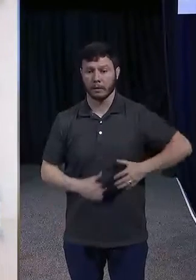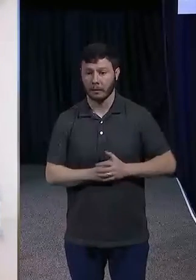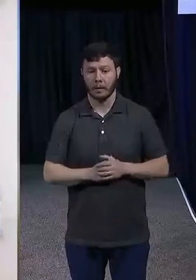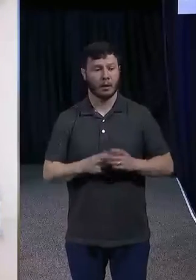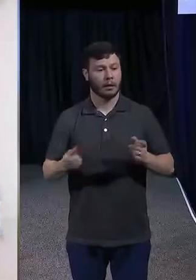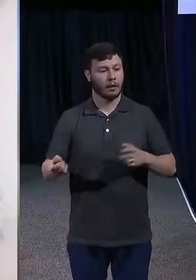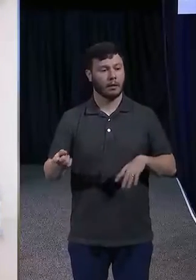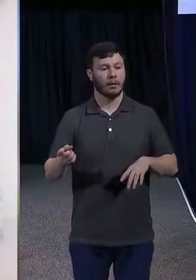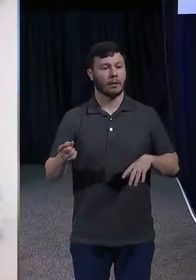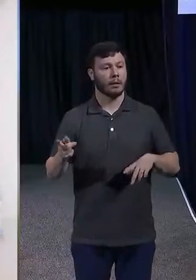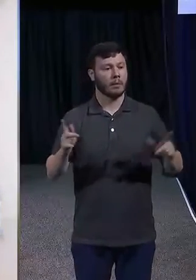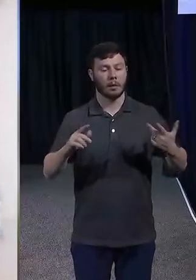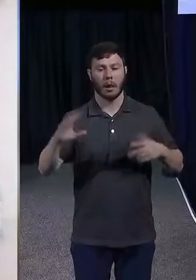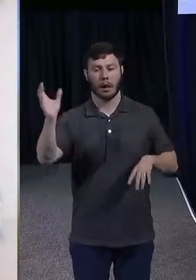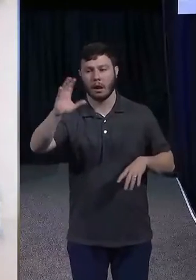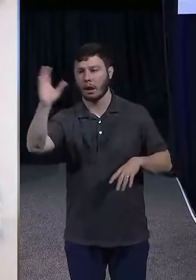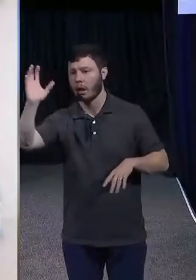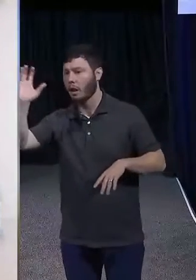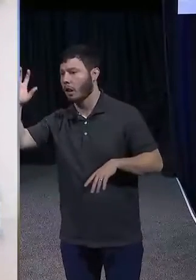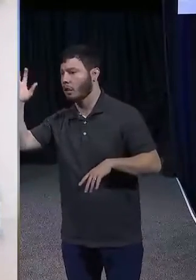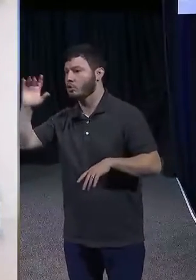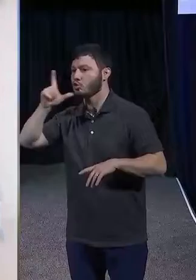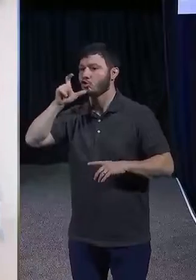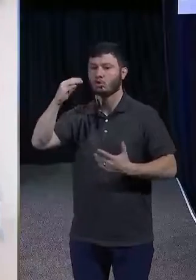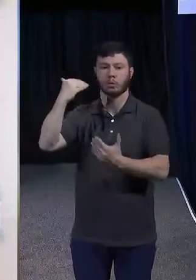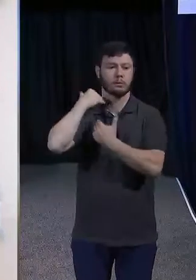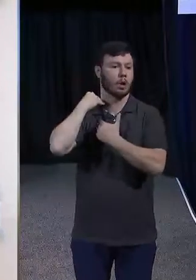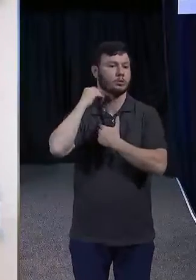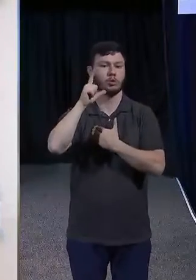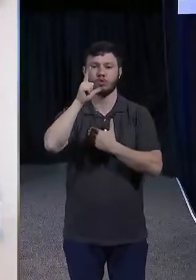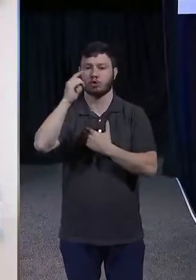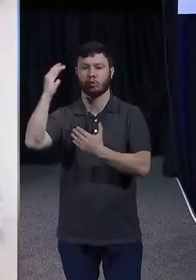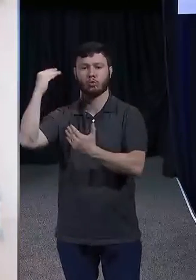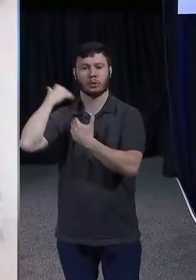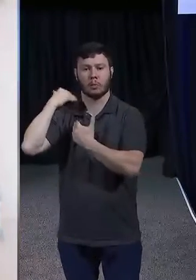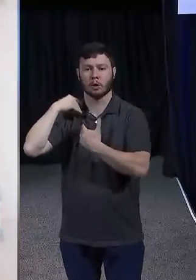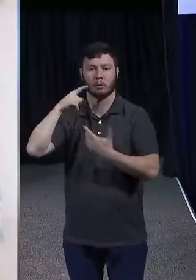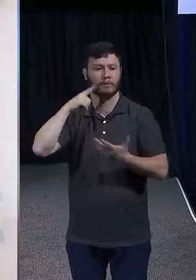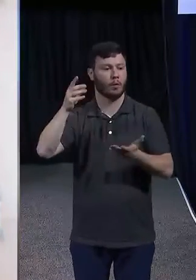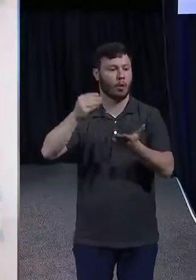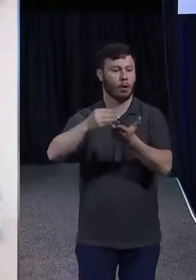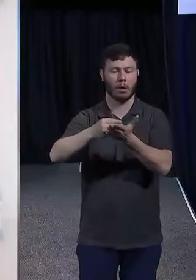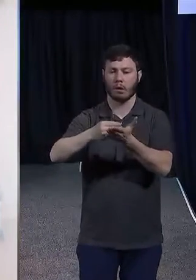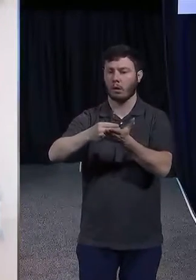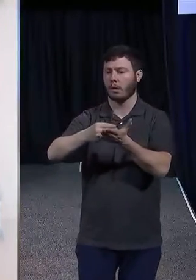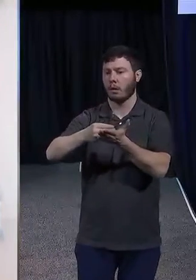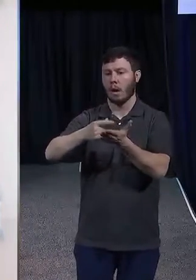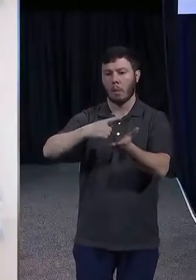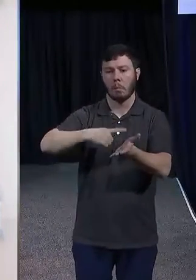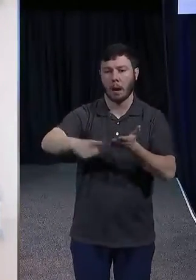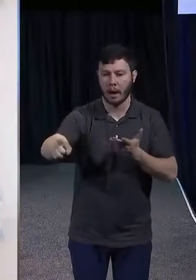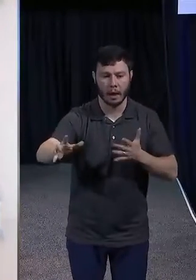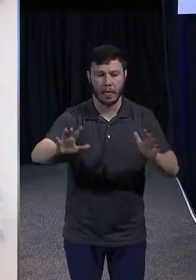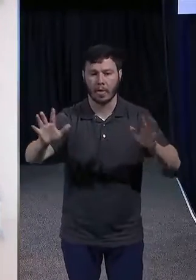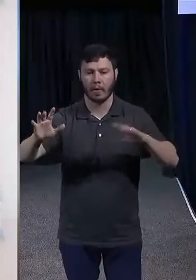for anybody that could take responsibility for expenses around burial, could not find